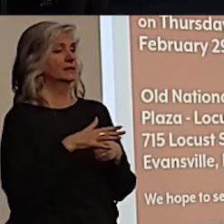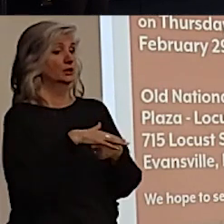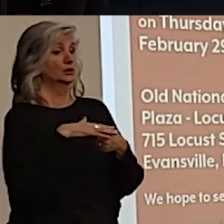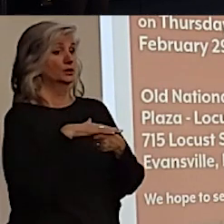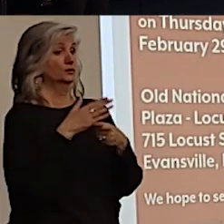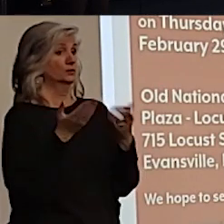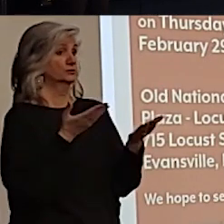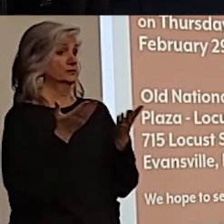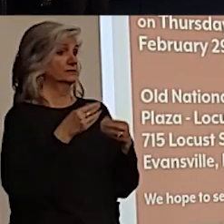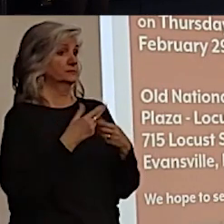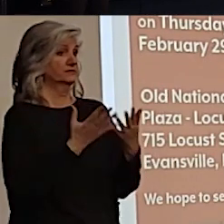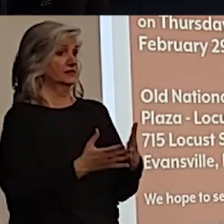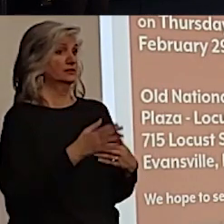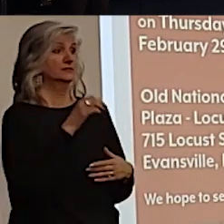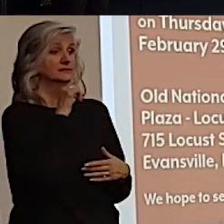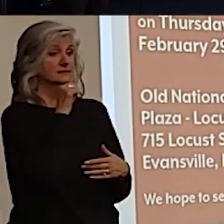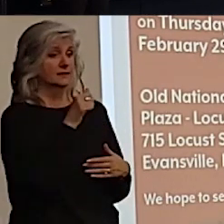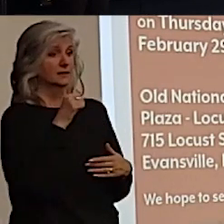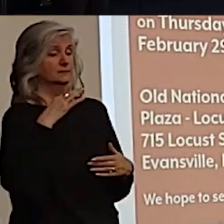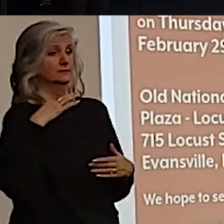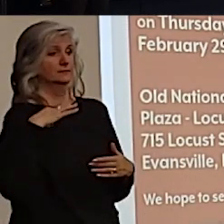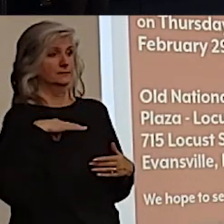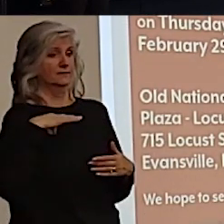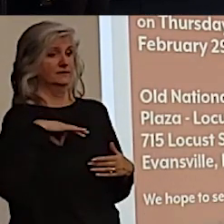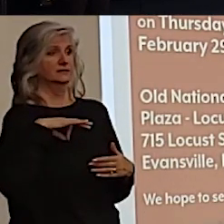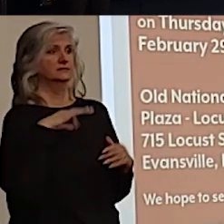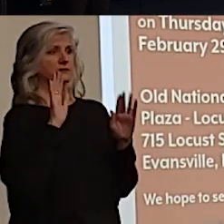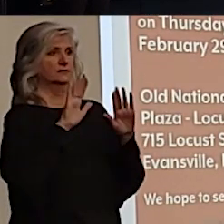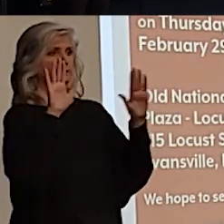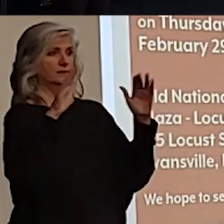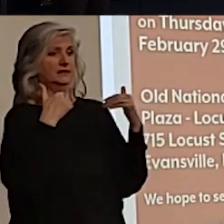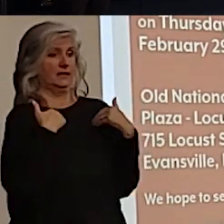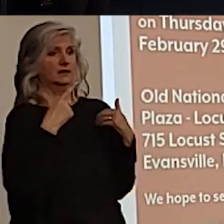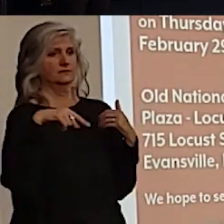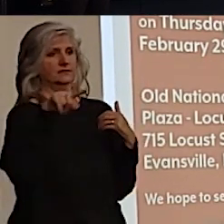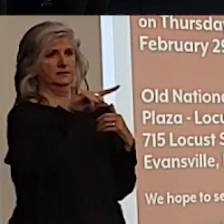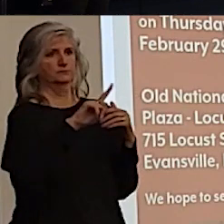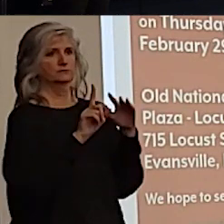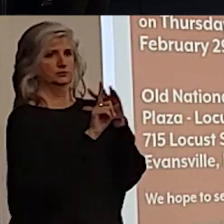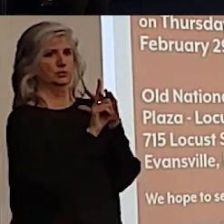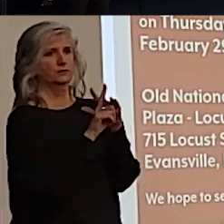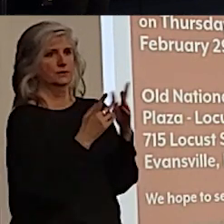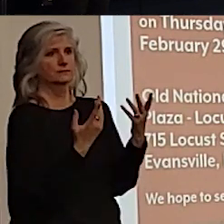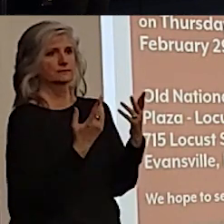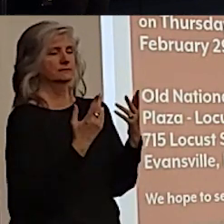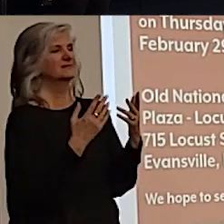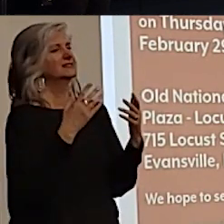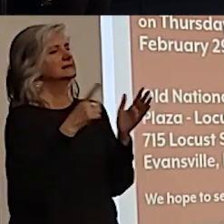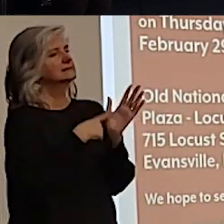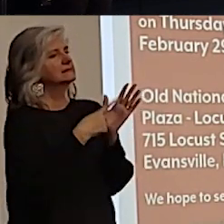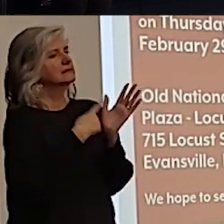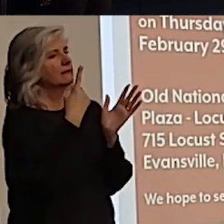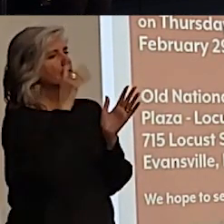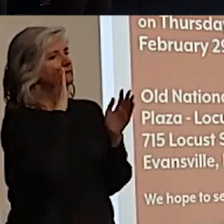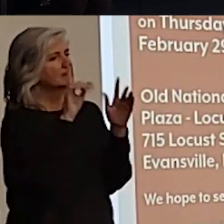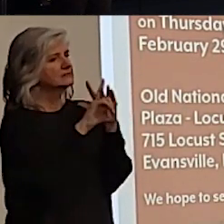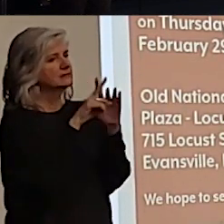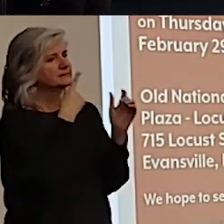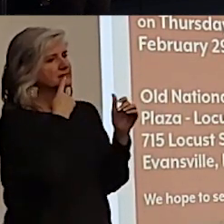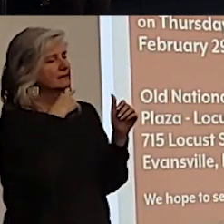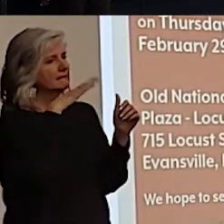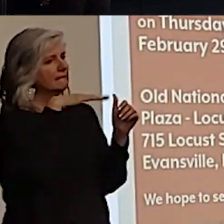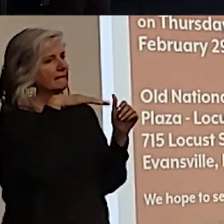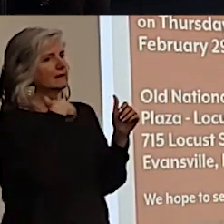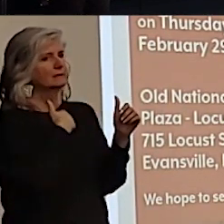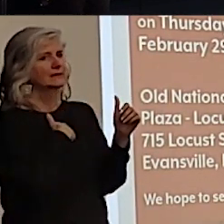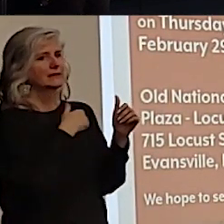service providers, nonprofits, it's great to have those folks show up. Every now and then, a lot of them show up though and go,